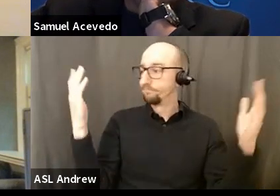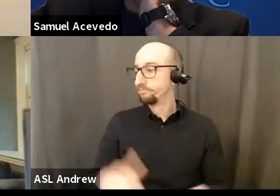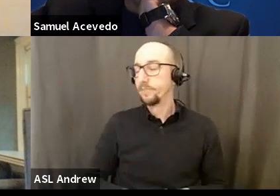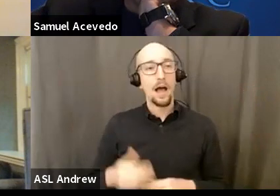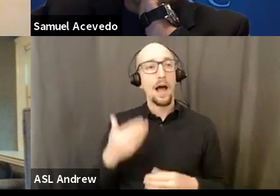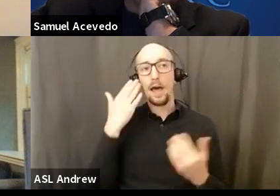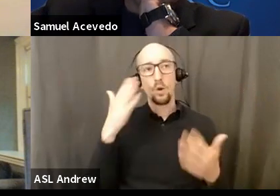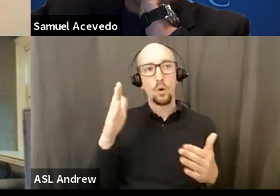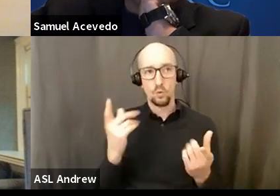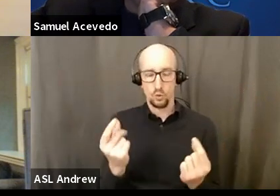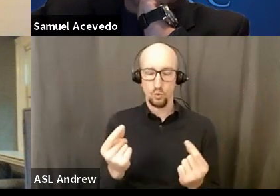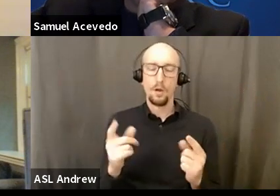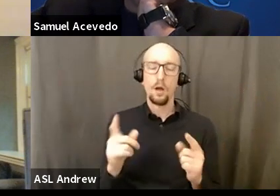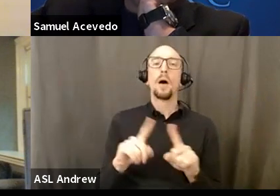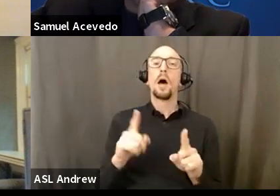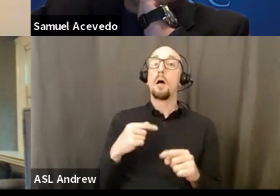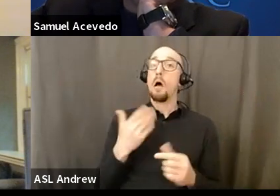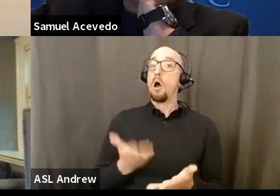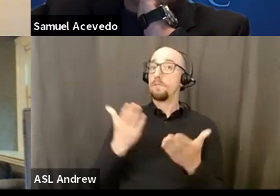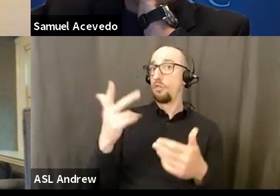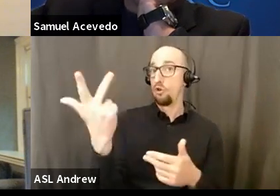go with this, but let me offer a third option.